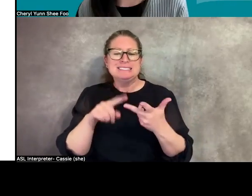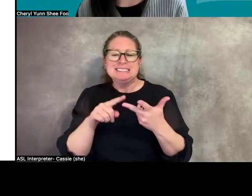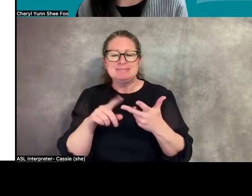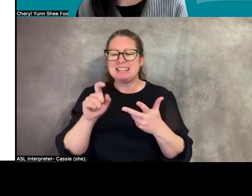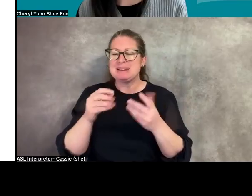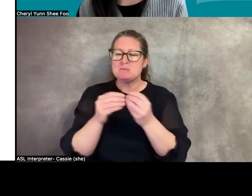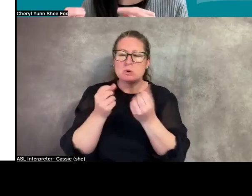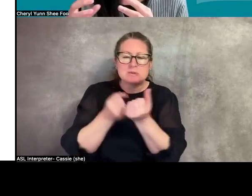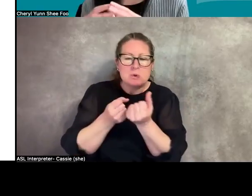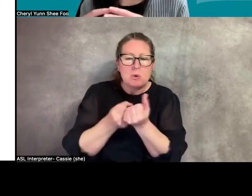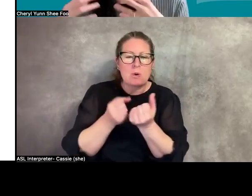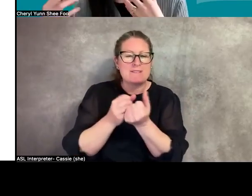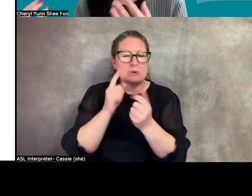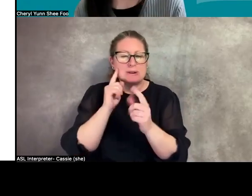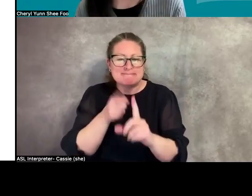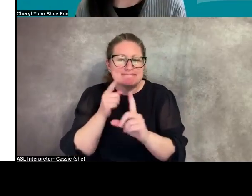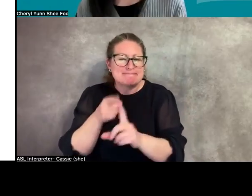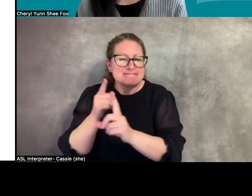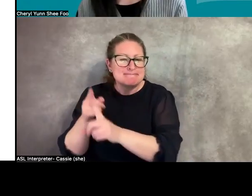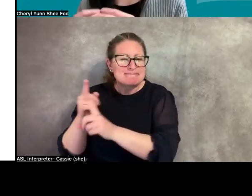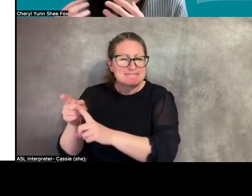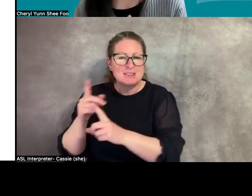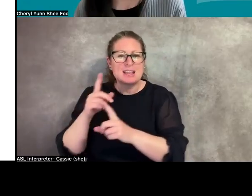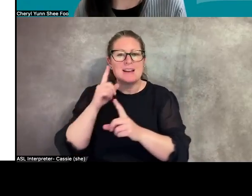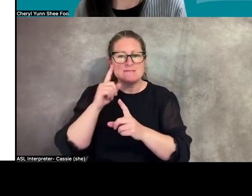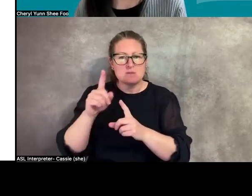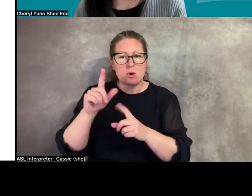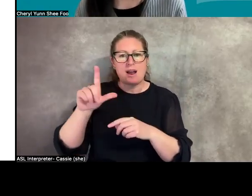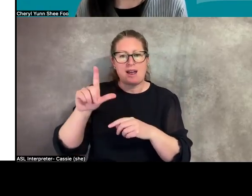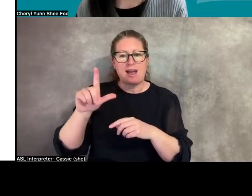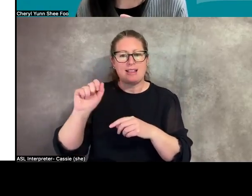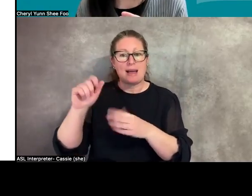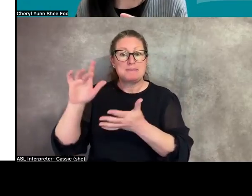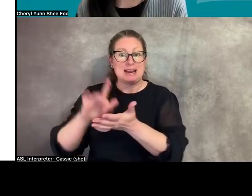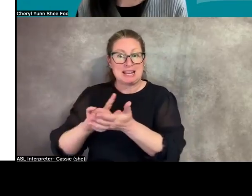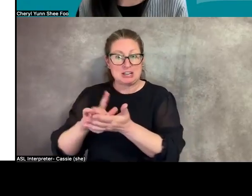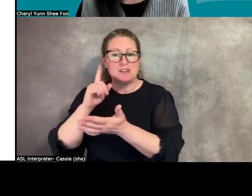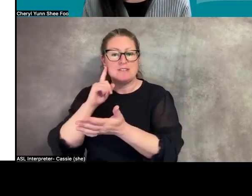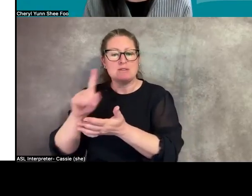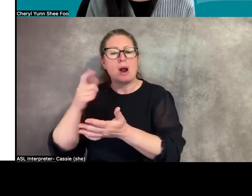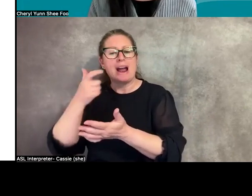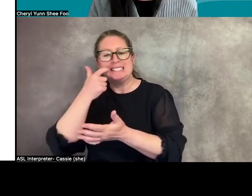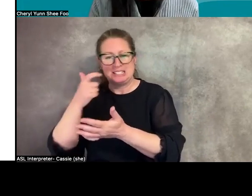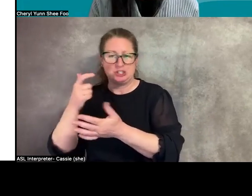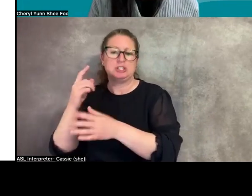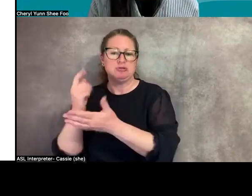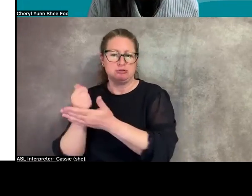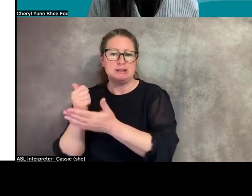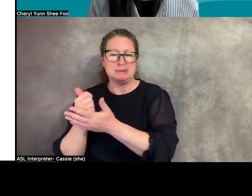need more targeted support to do the same for long-acting medications for addiction treatment.